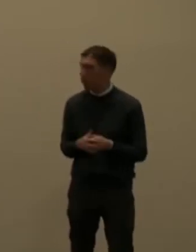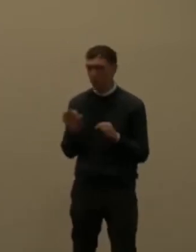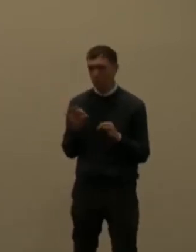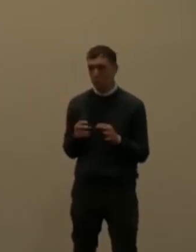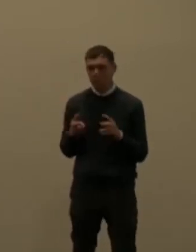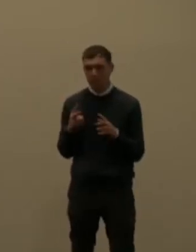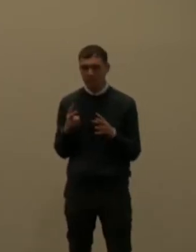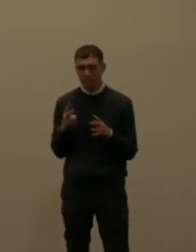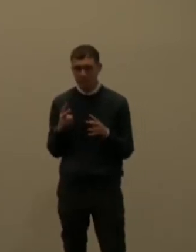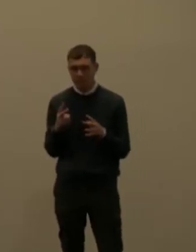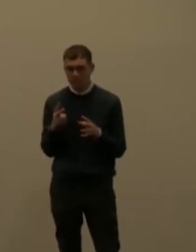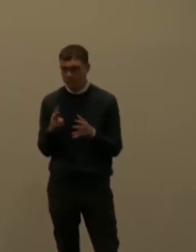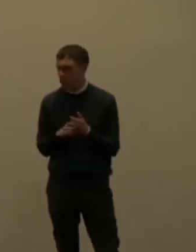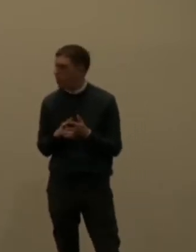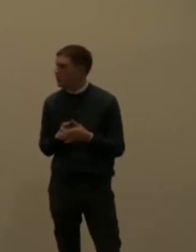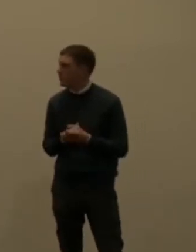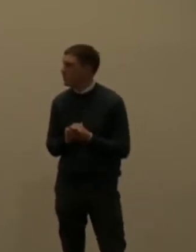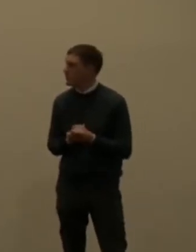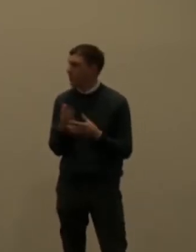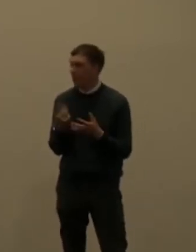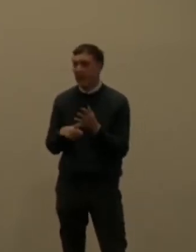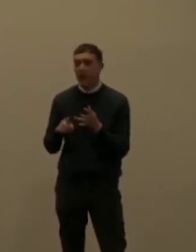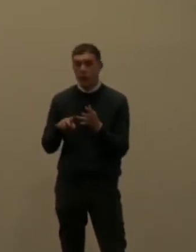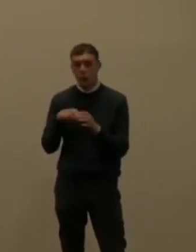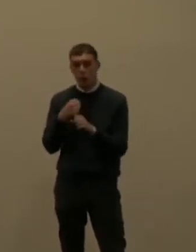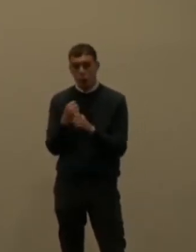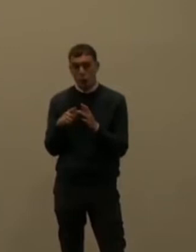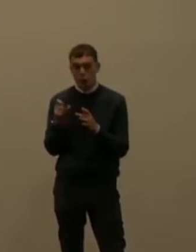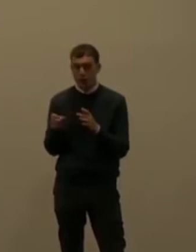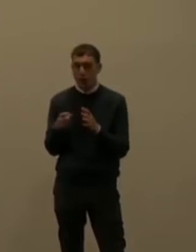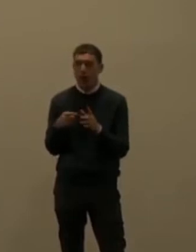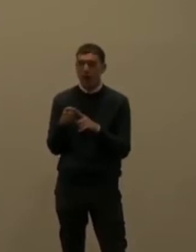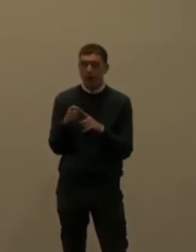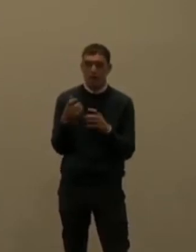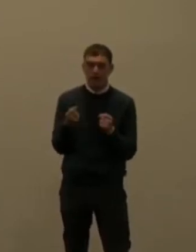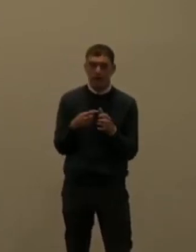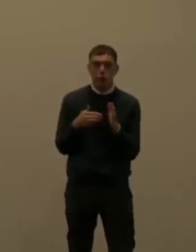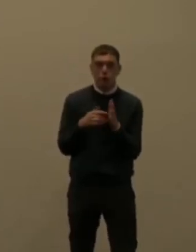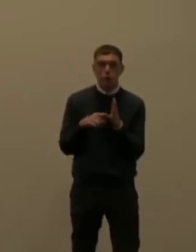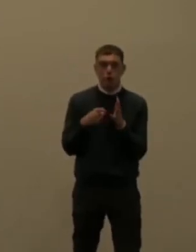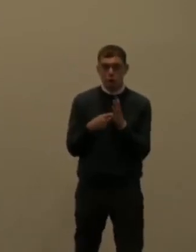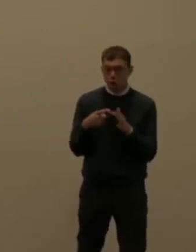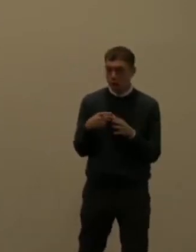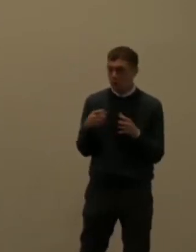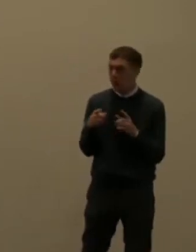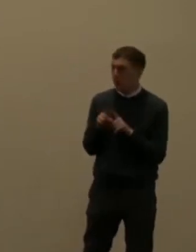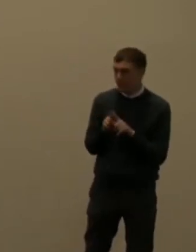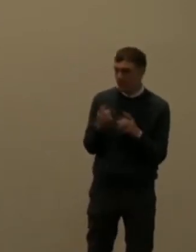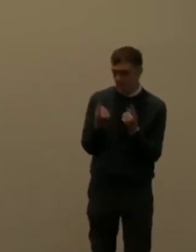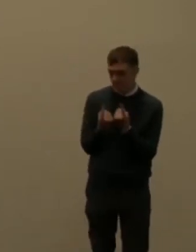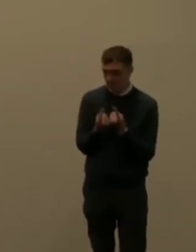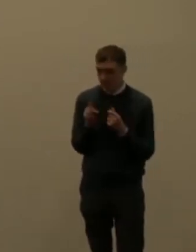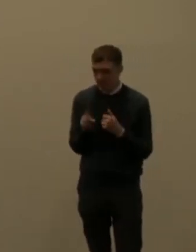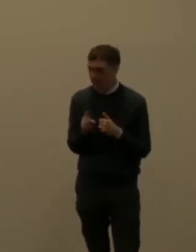versioning. Okay, if we used a logic app in Azure, we have the same user interface, we can do the same thing, but it